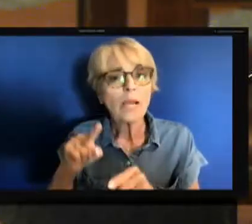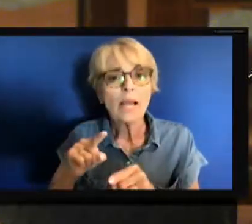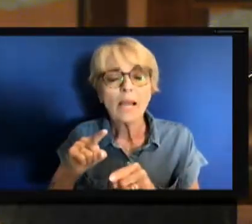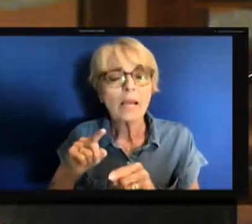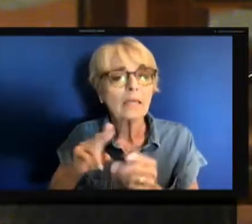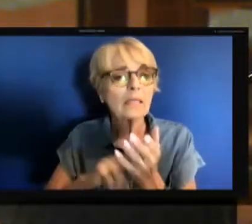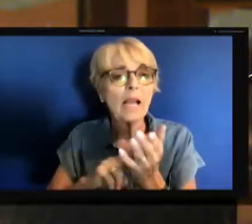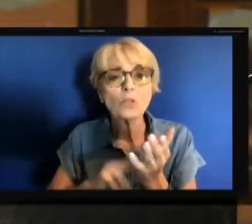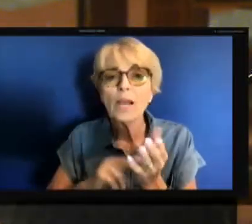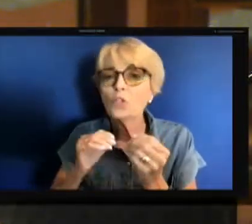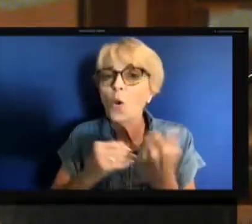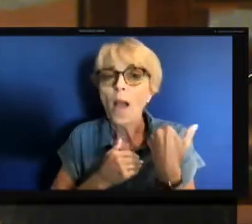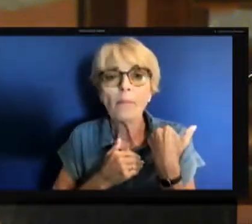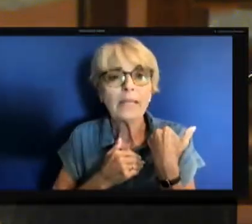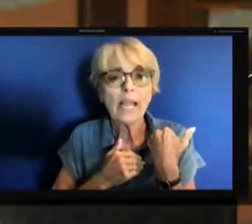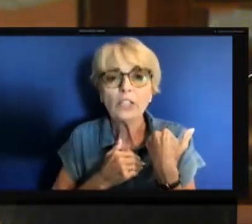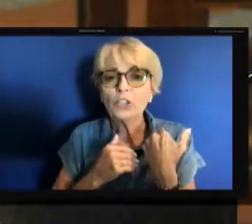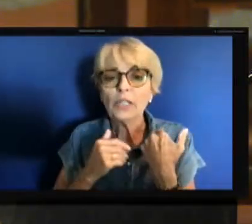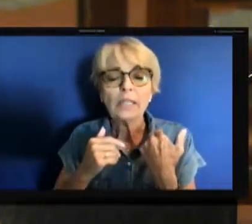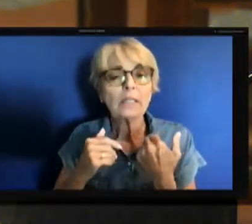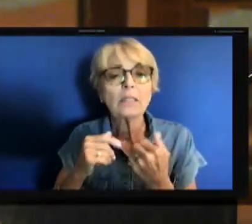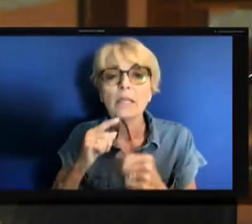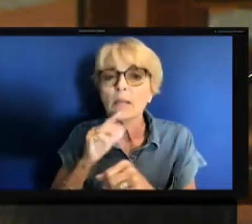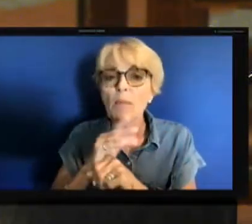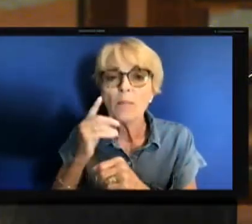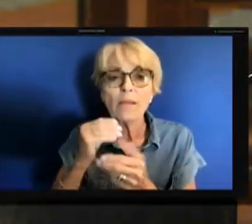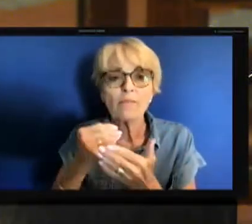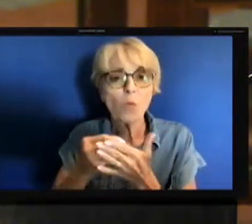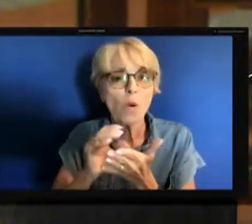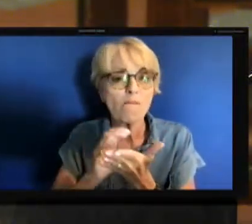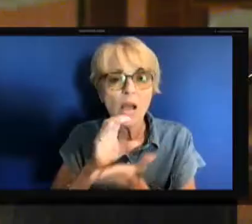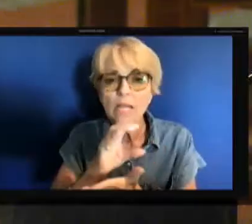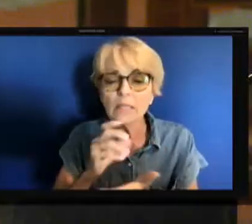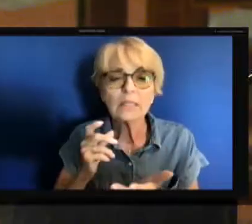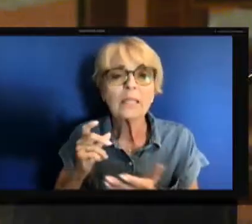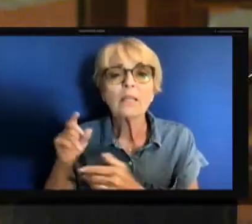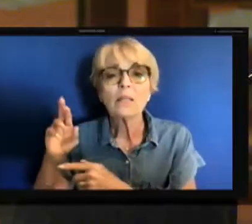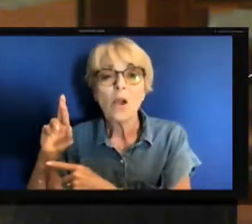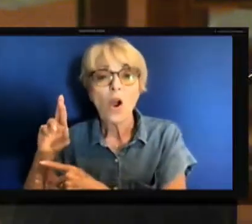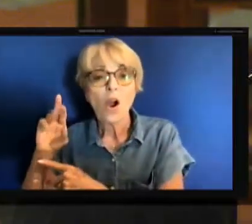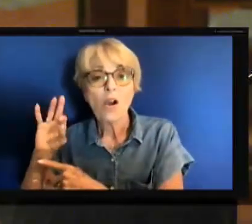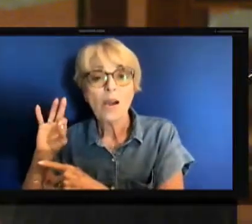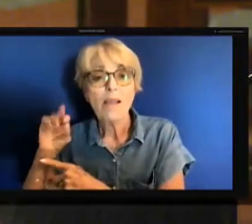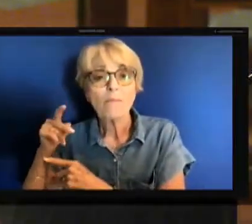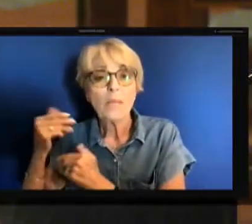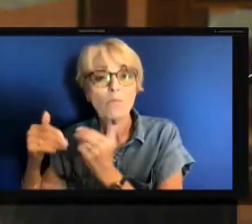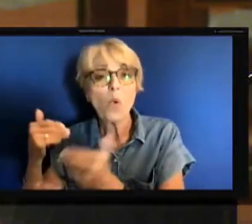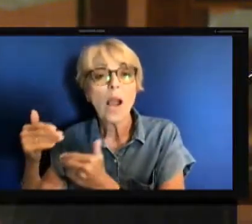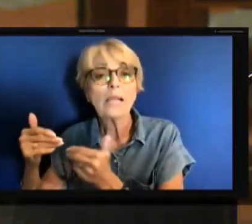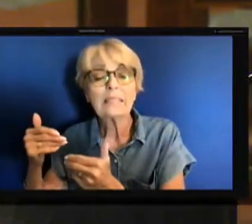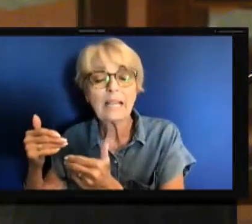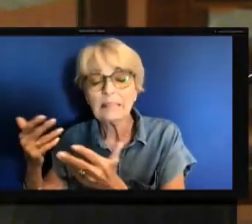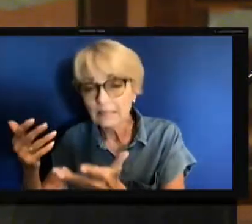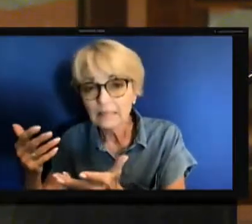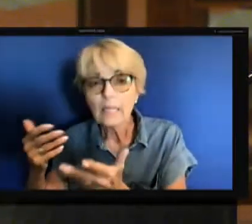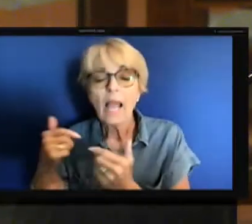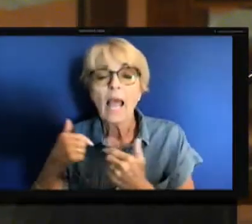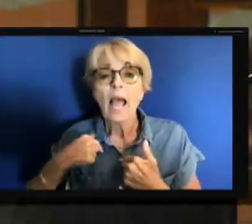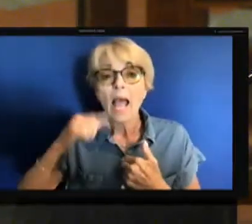future funds, and that there would be an RFP process in which they participated. So I believe